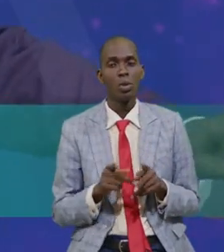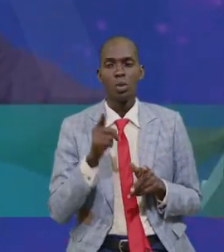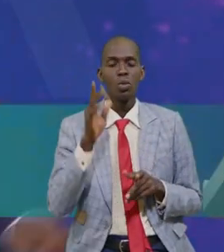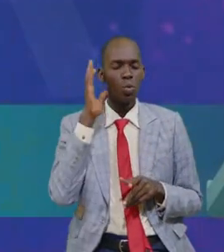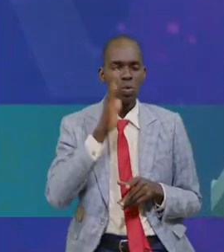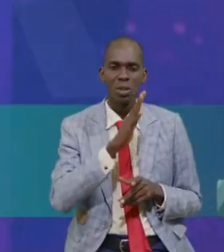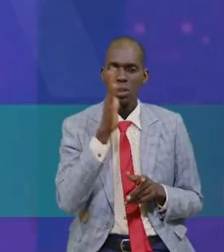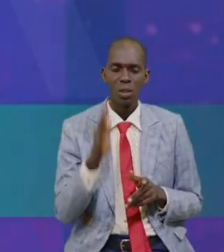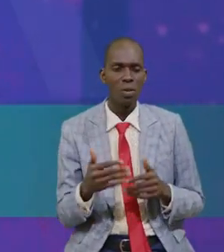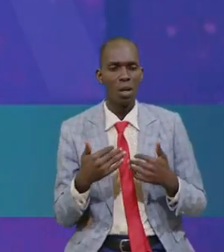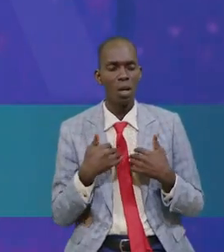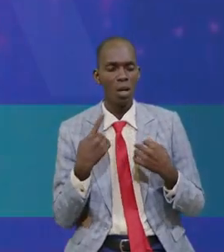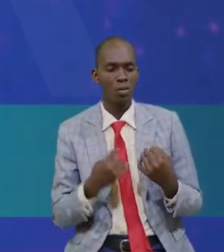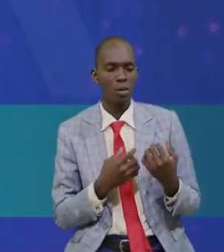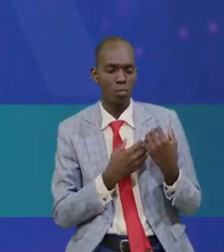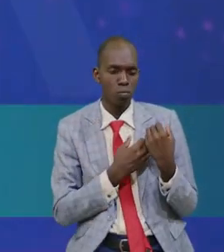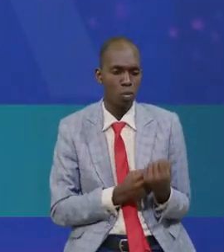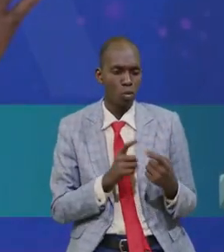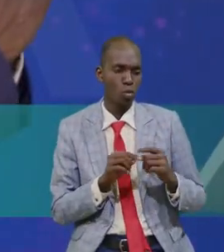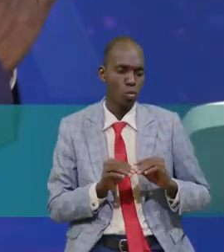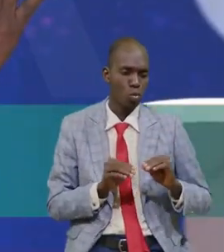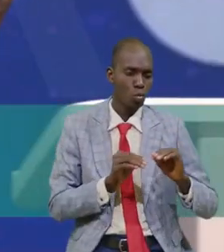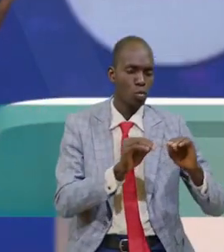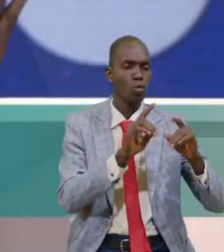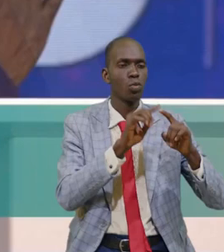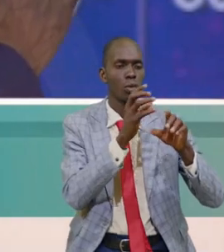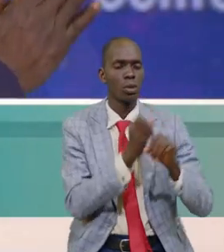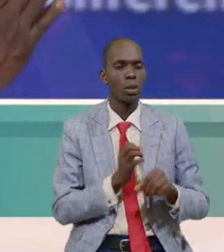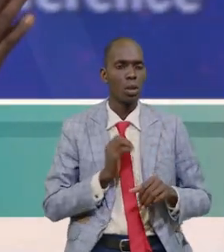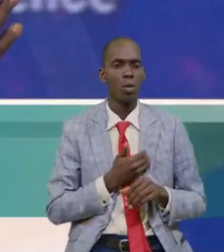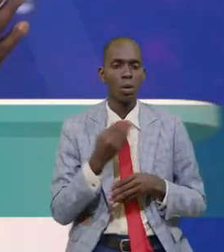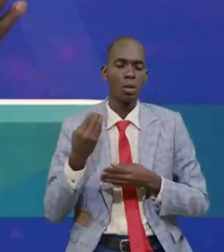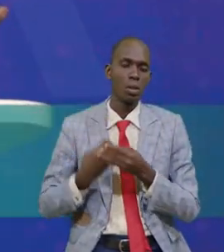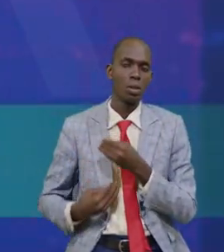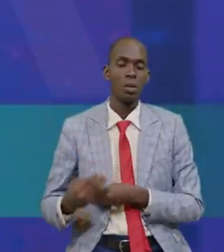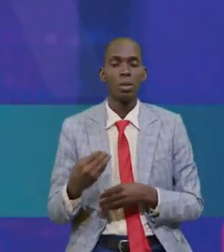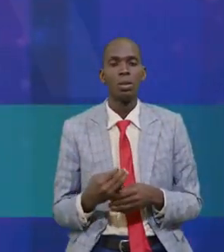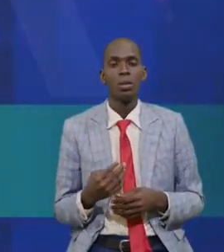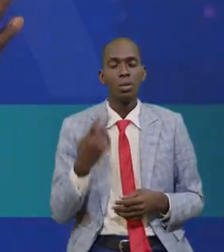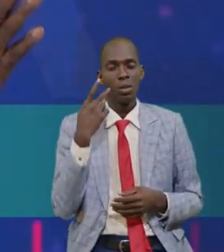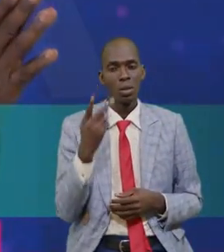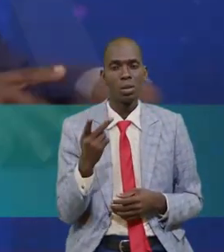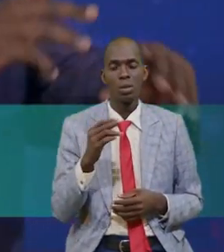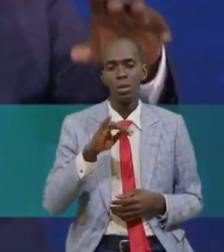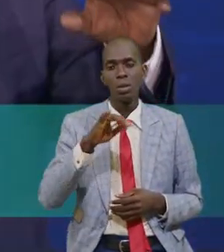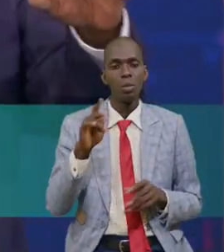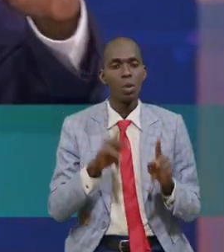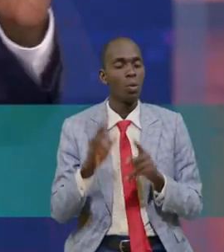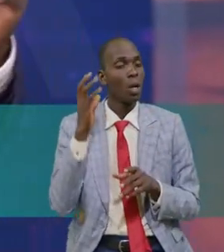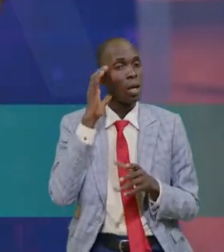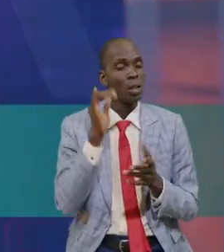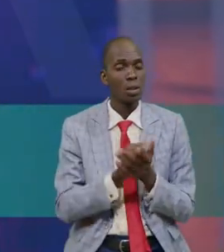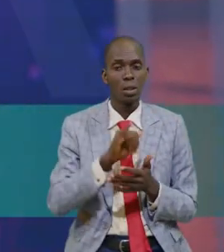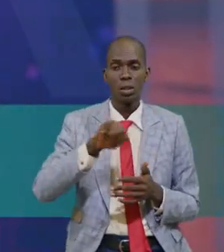on and get to our inheritance. They heard that Joshua was coming. And all